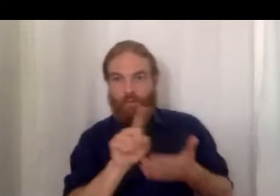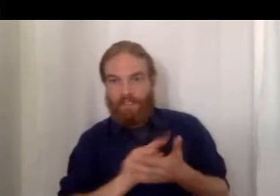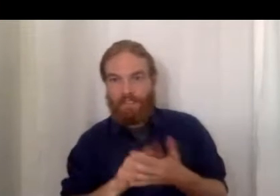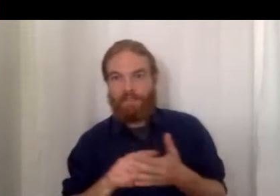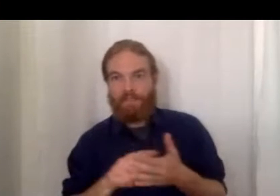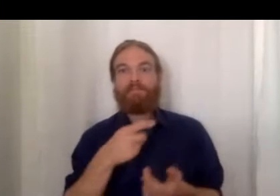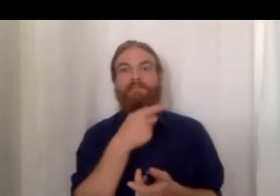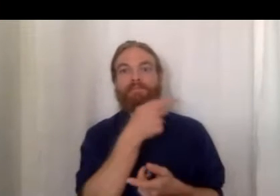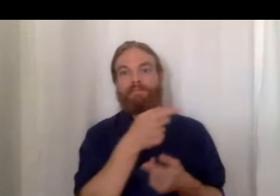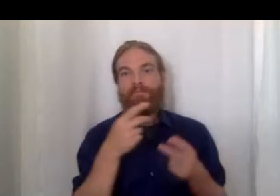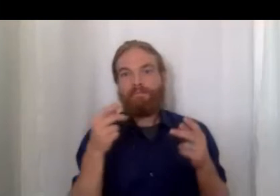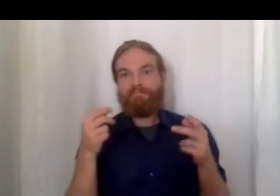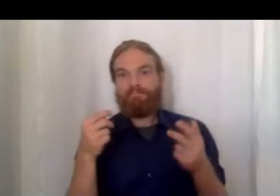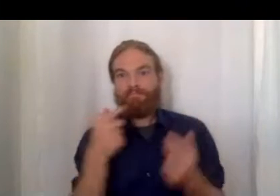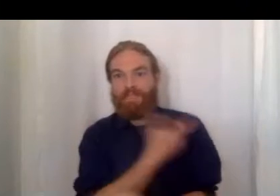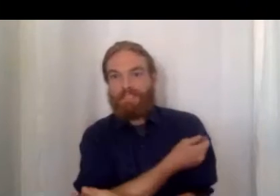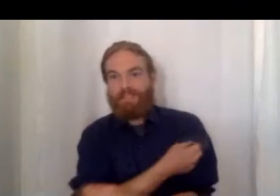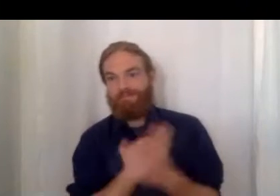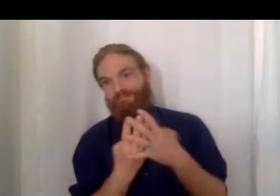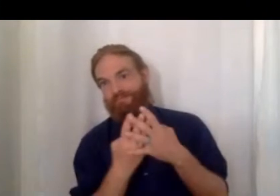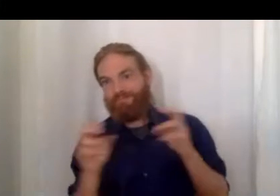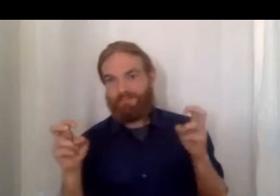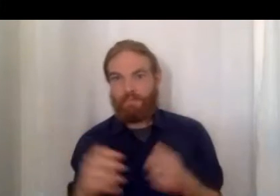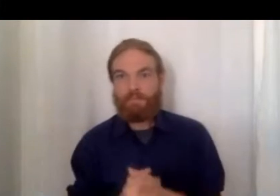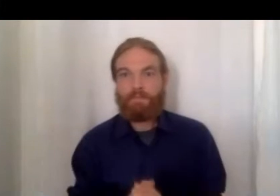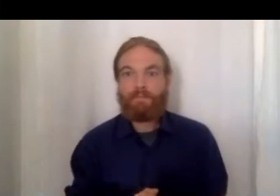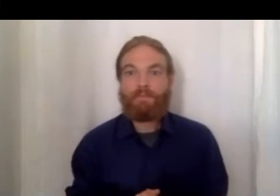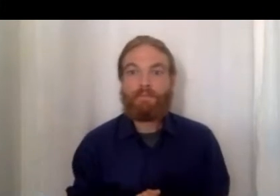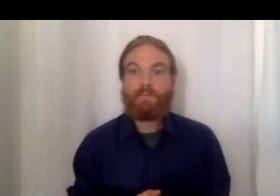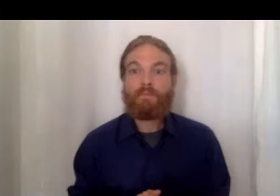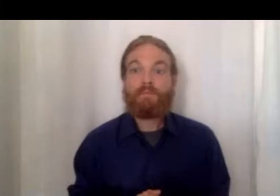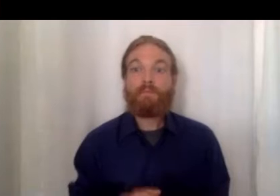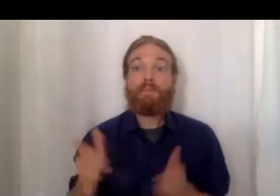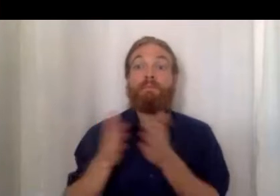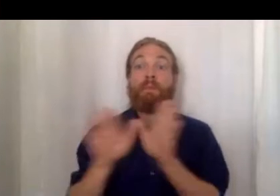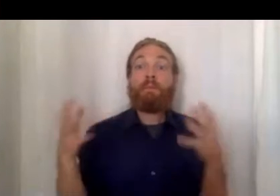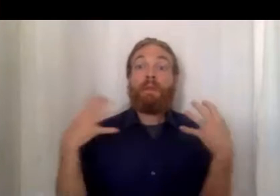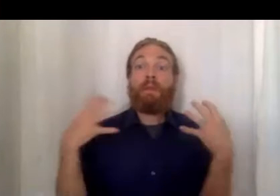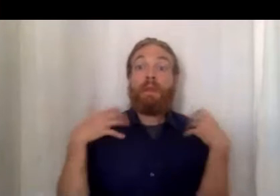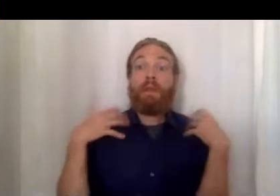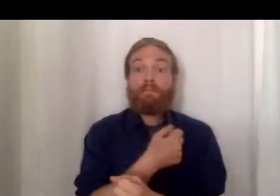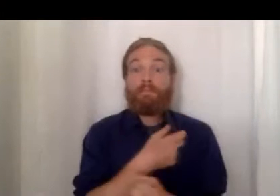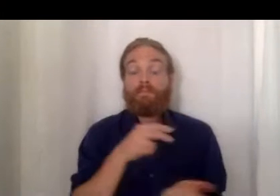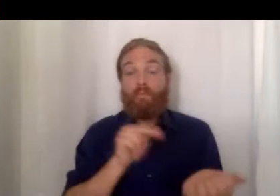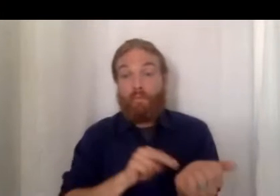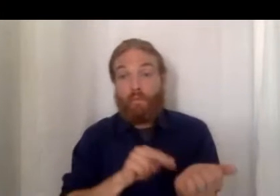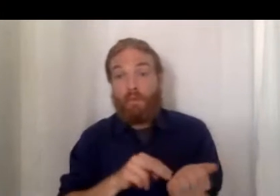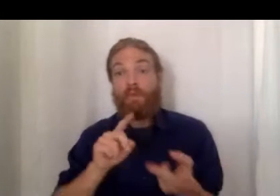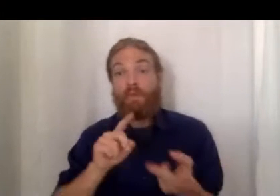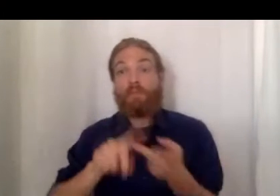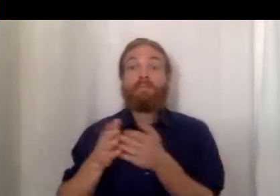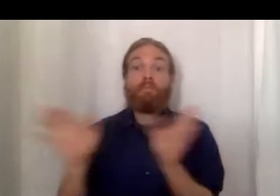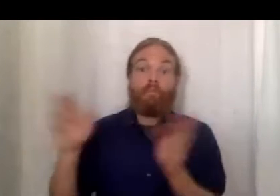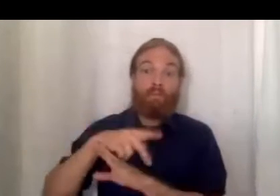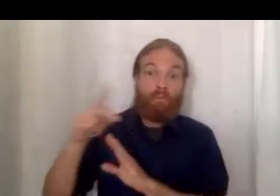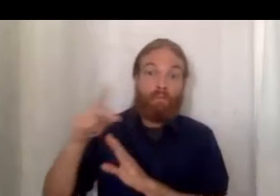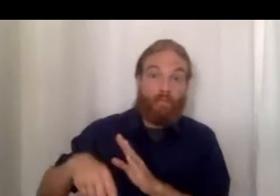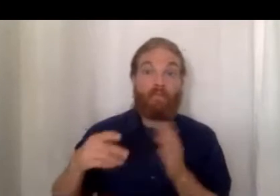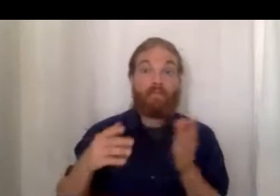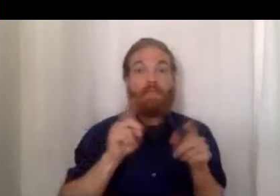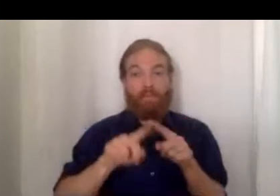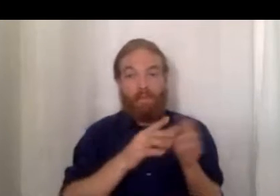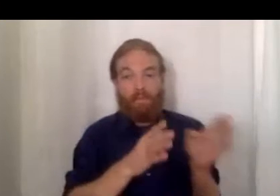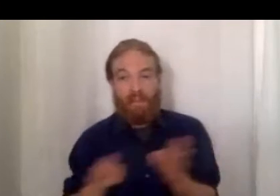programs such as WIC, family planning, and so forth. We do provide the COVID vaccine at our clinic here on Garden